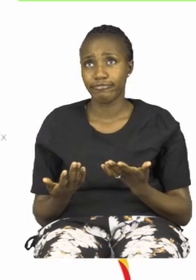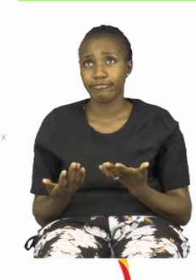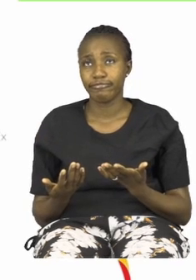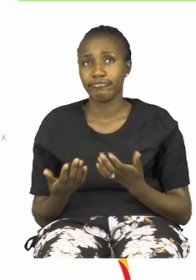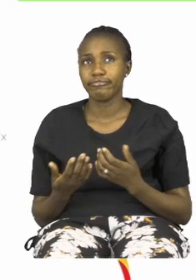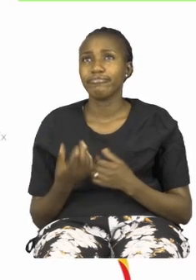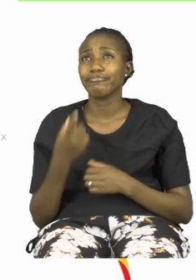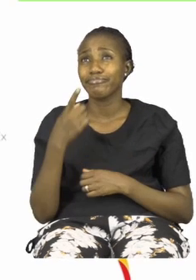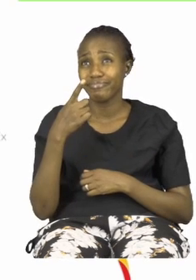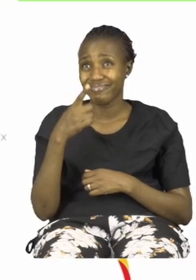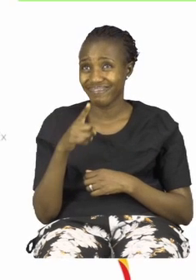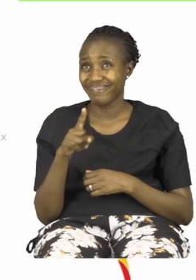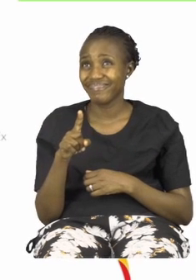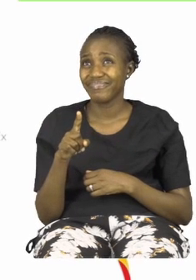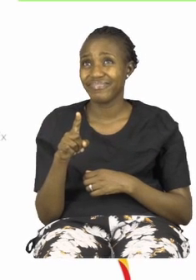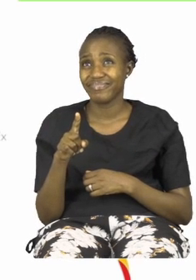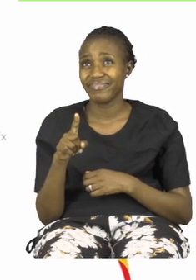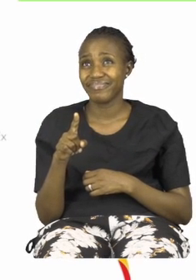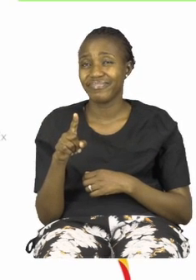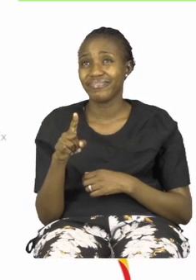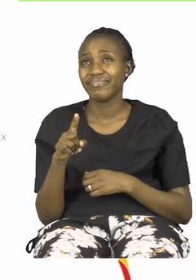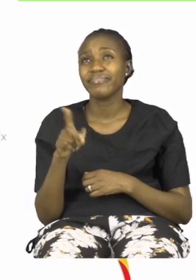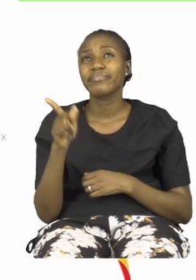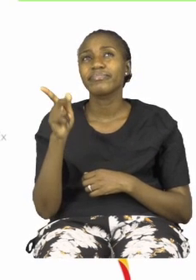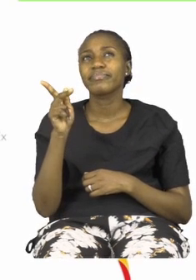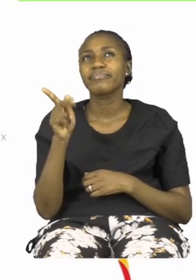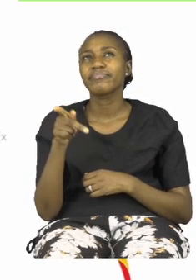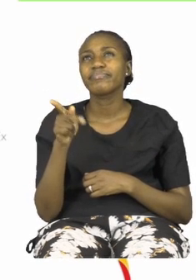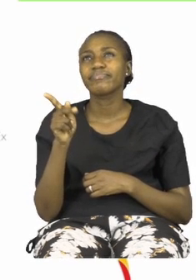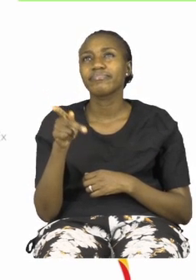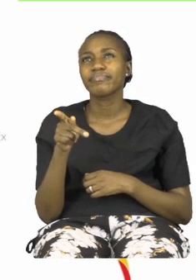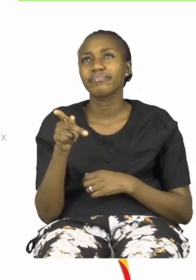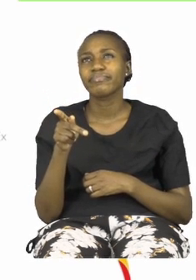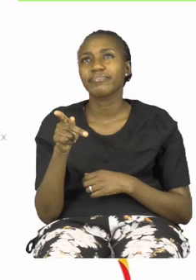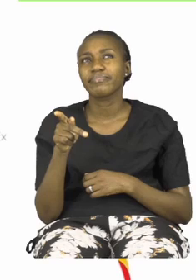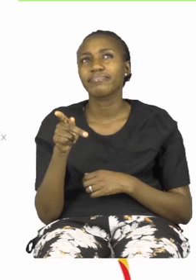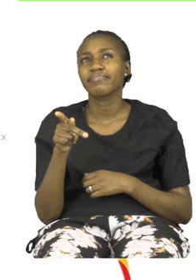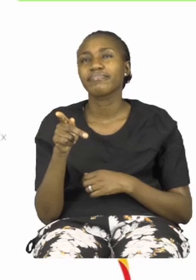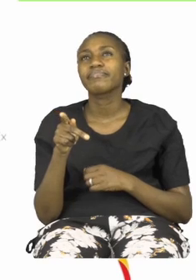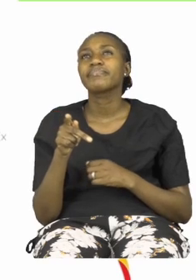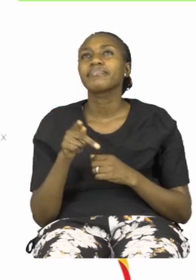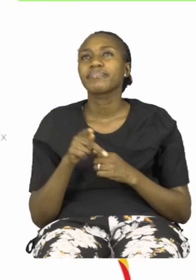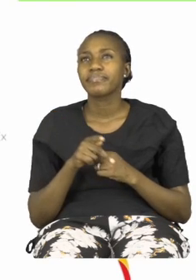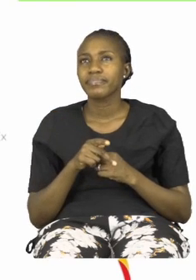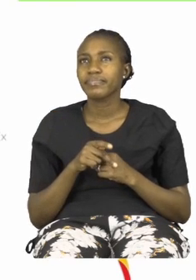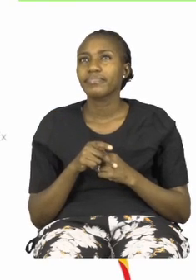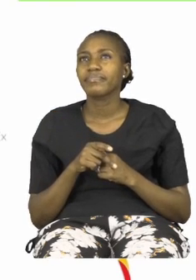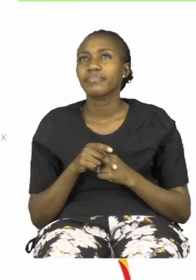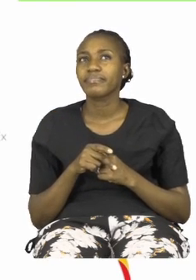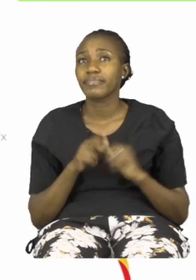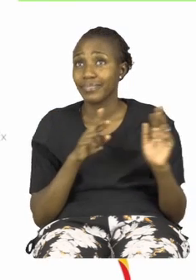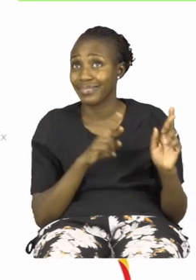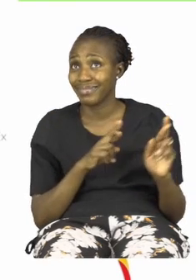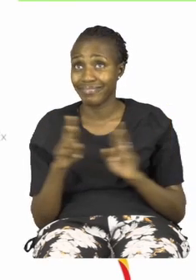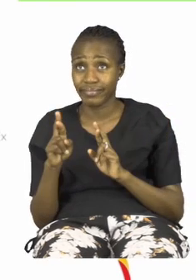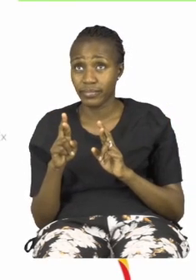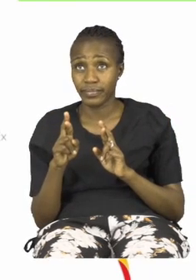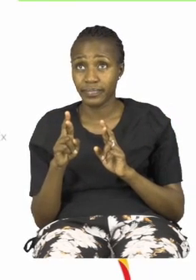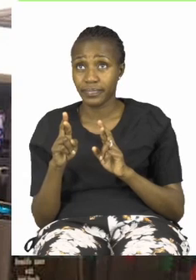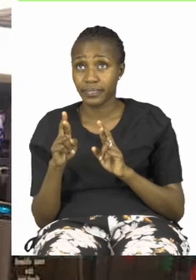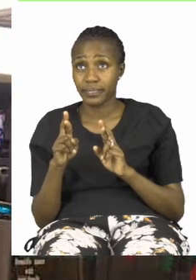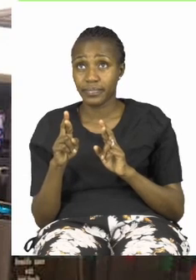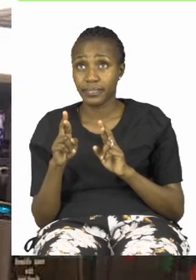But other than just searching for sponsorships, like searching for sponsorships is one thing, but now getting ready for a specific